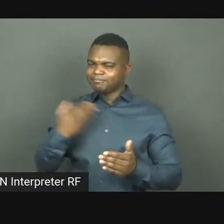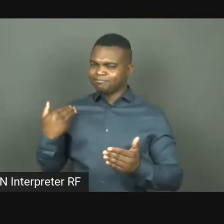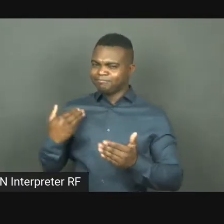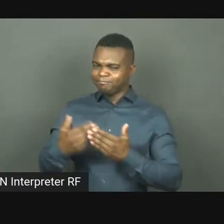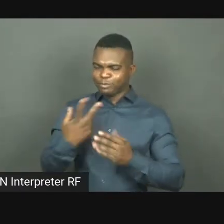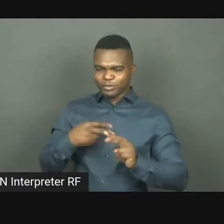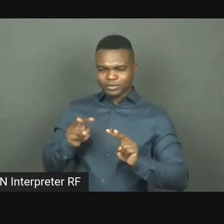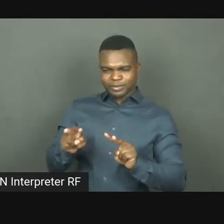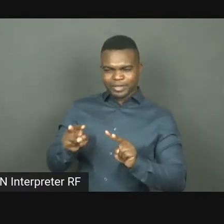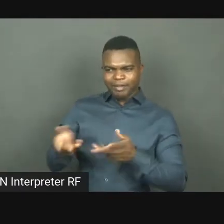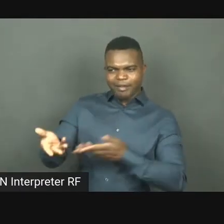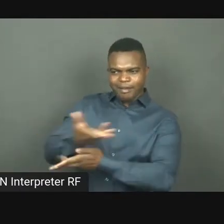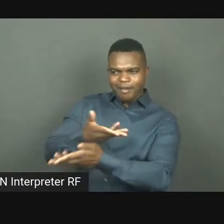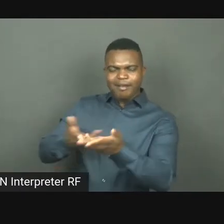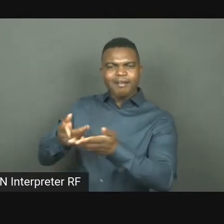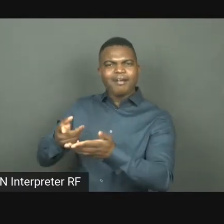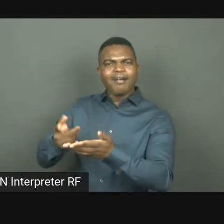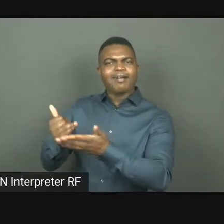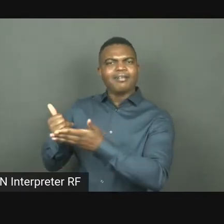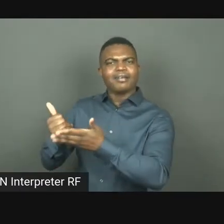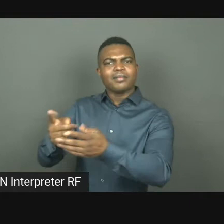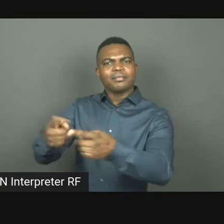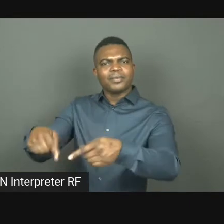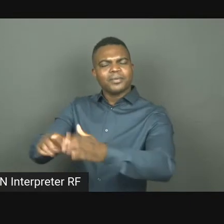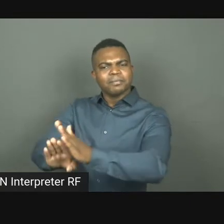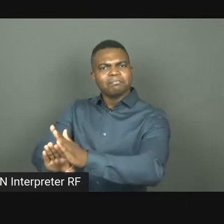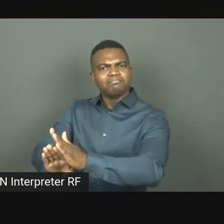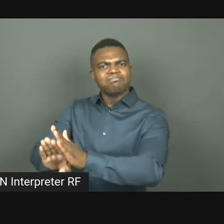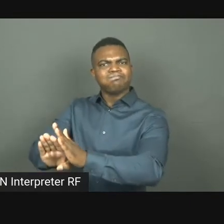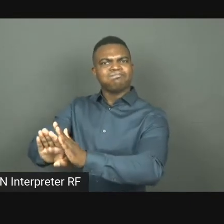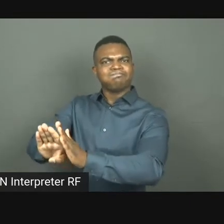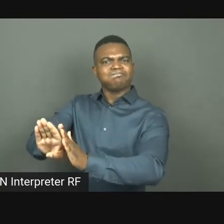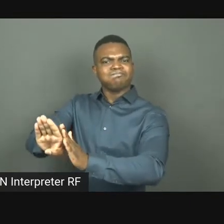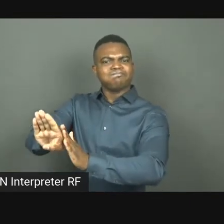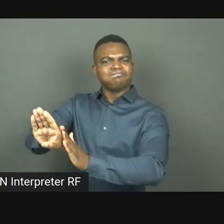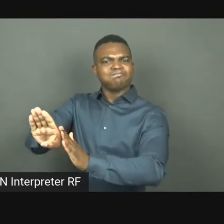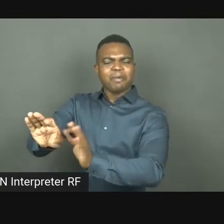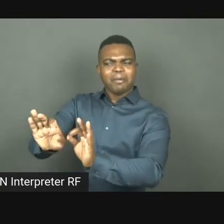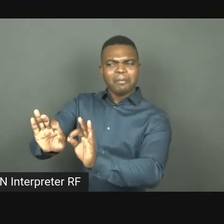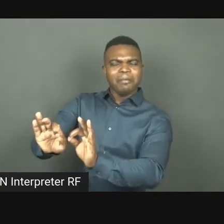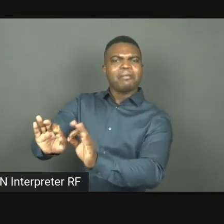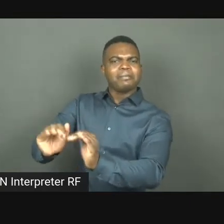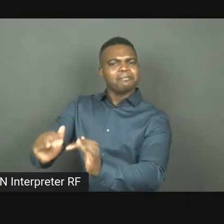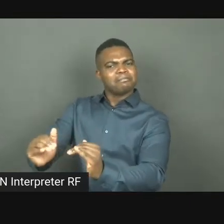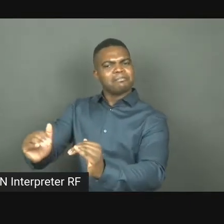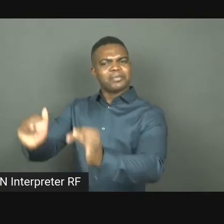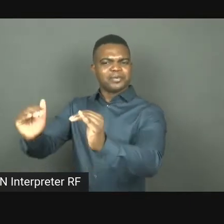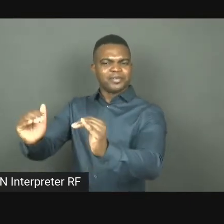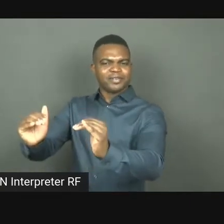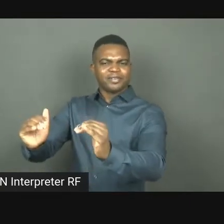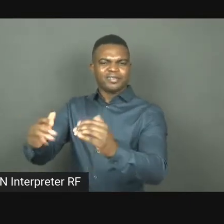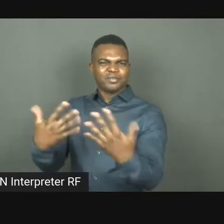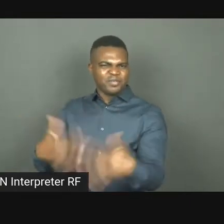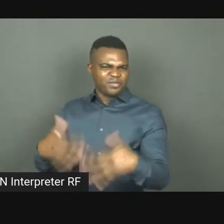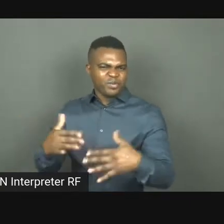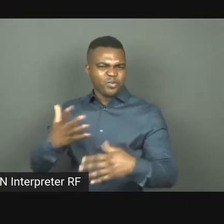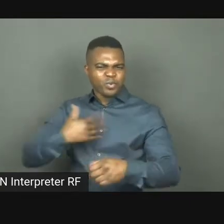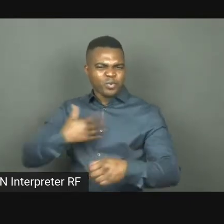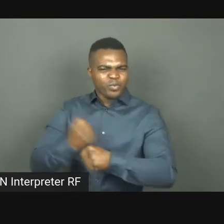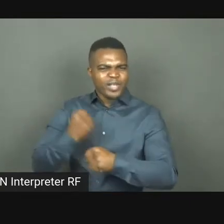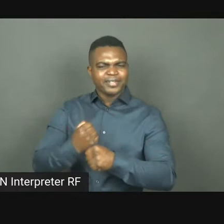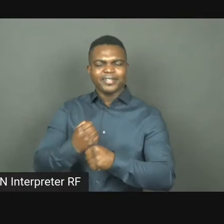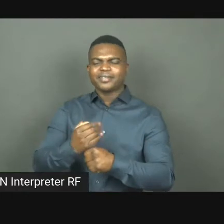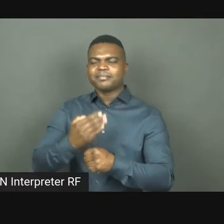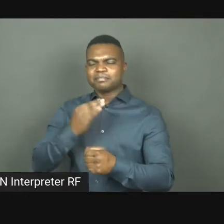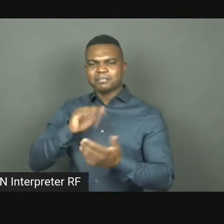plans. Achieving a commitment for people affected by crisis to hold us to account will